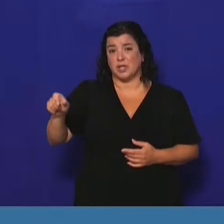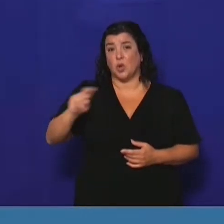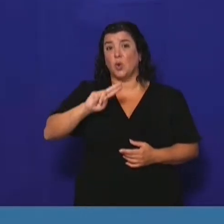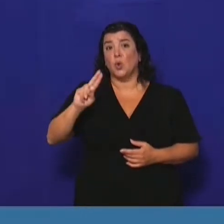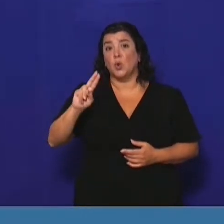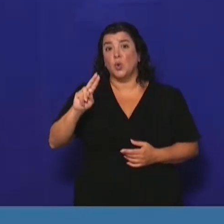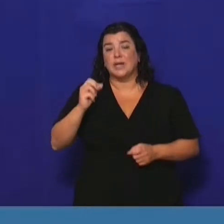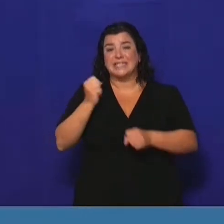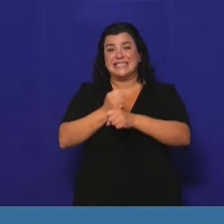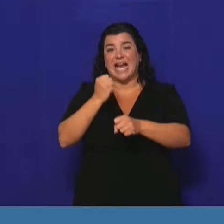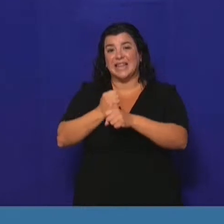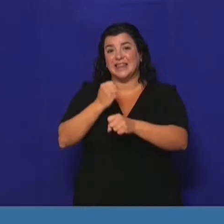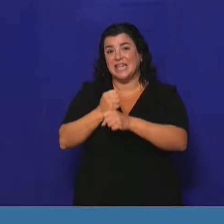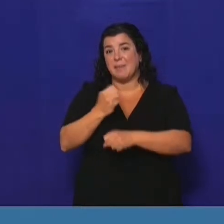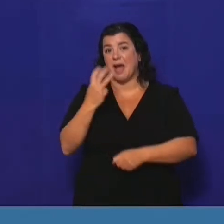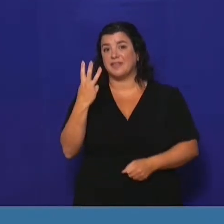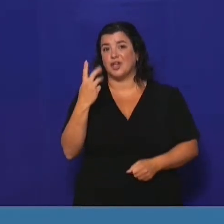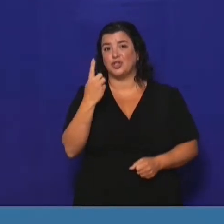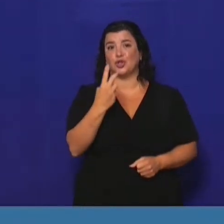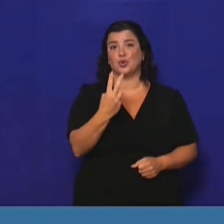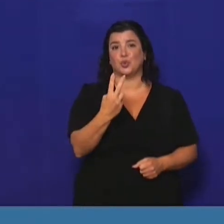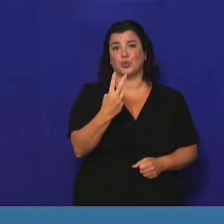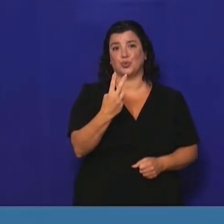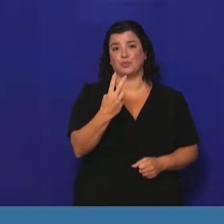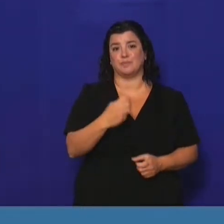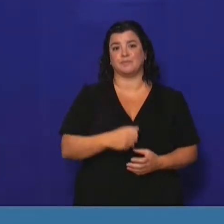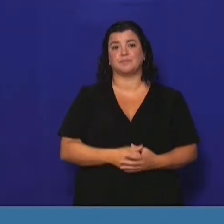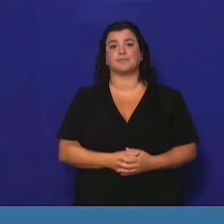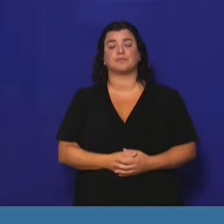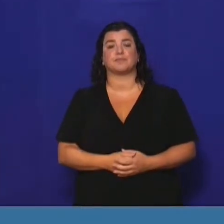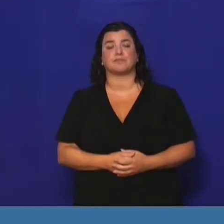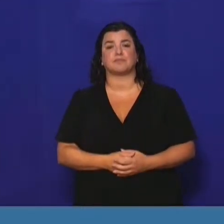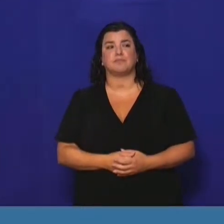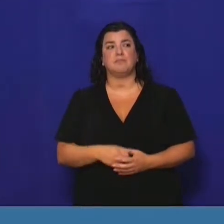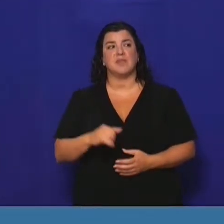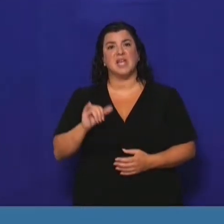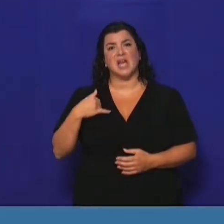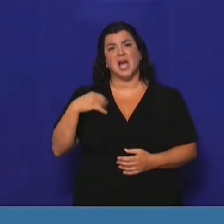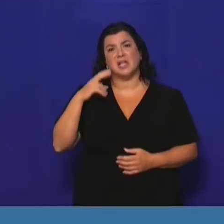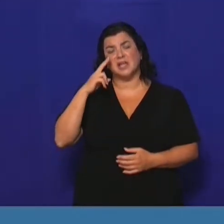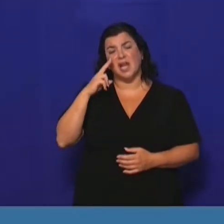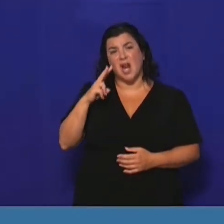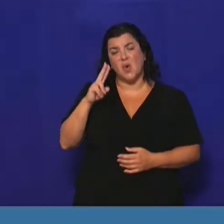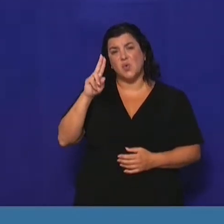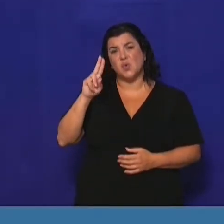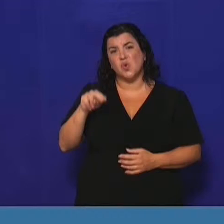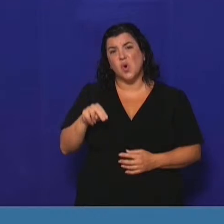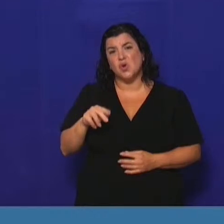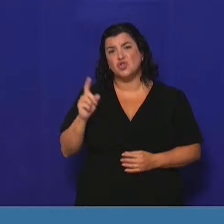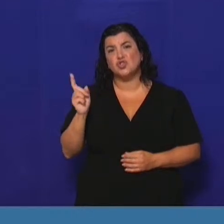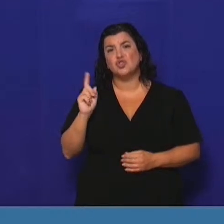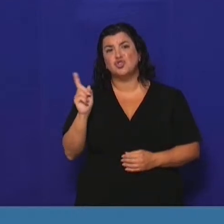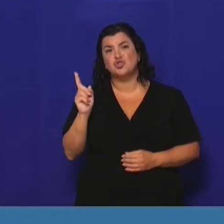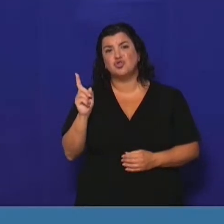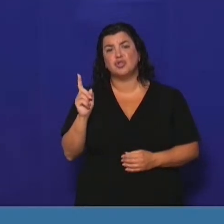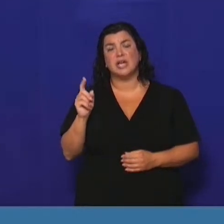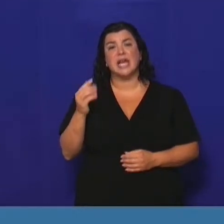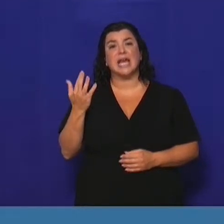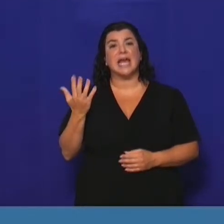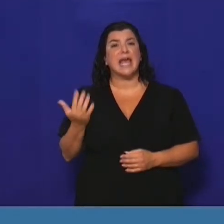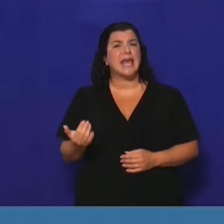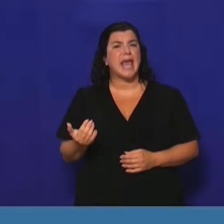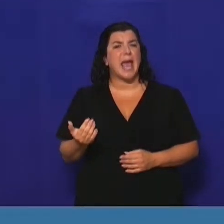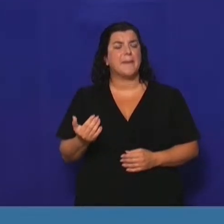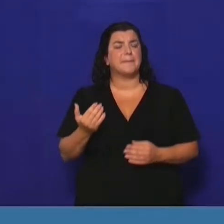staff. Qegħdin taraw imma wkoll li jekk inħarsu lejn ix-xejra ta' kif kienu qegħdin jiżdiedu l-każijiet